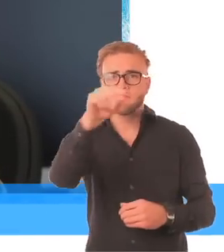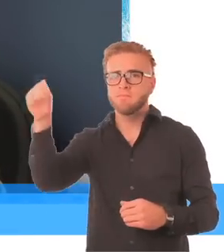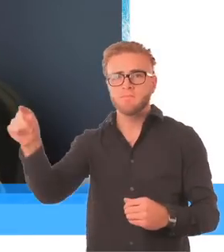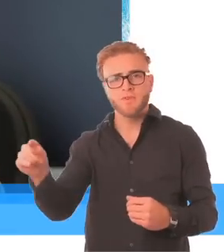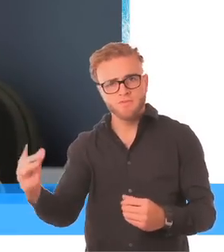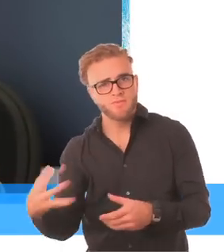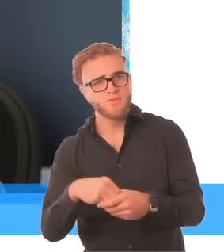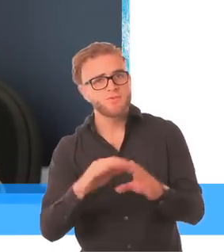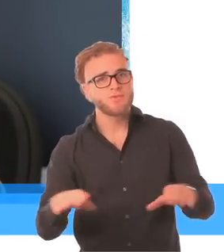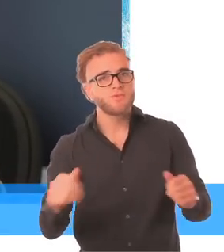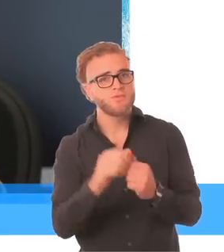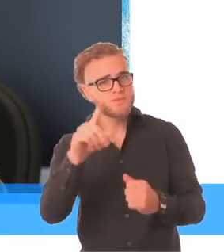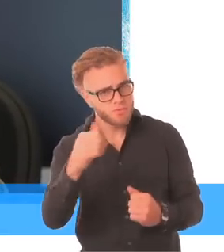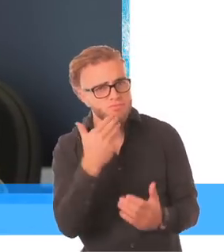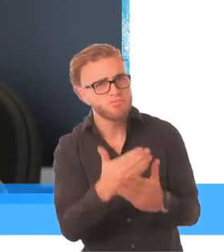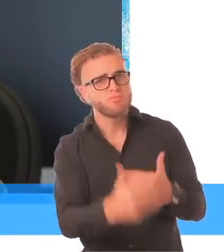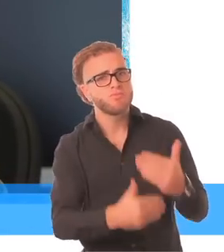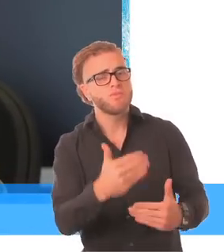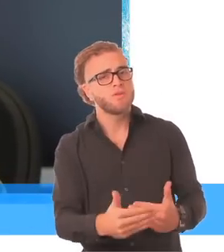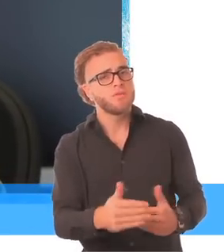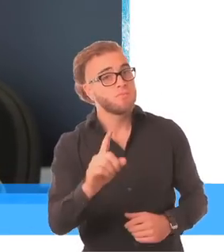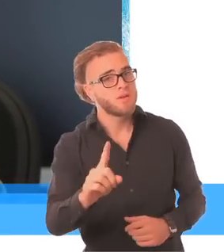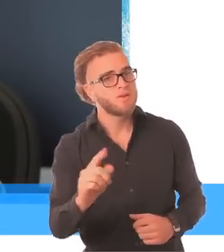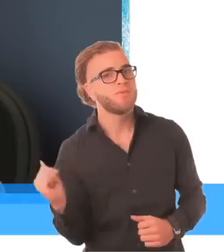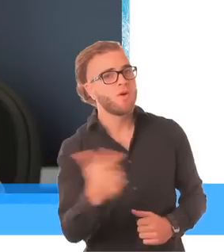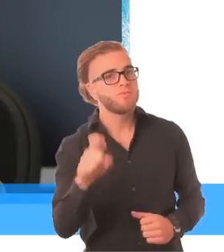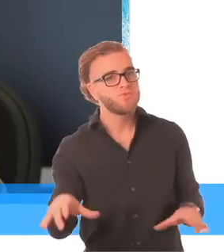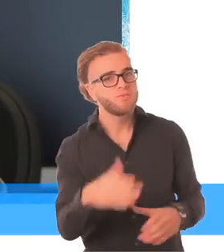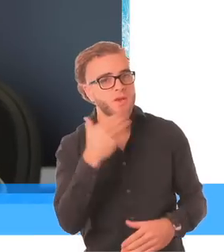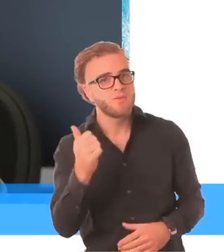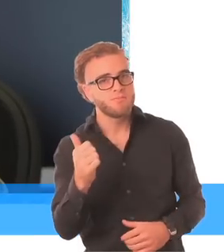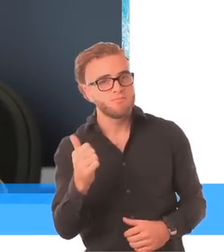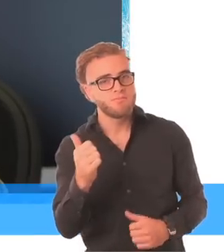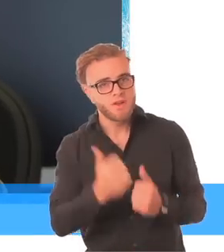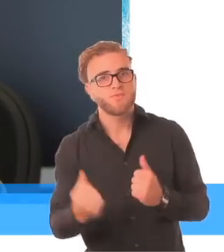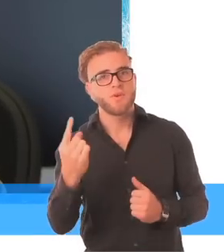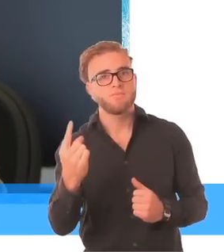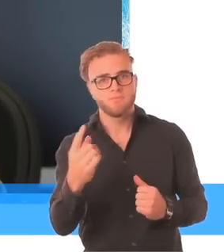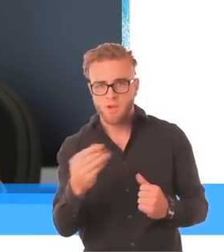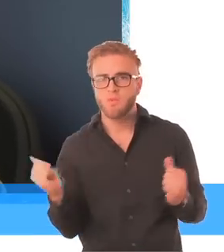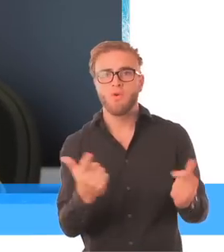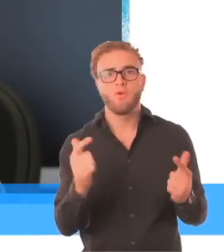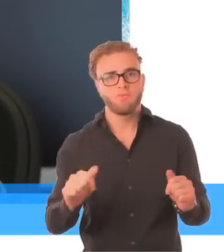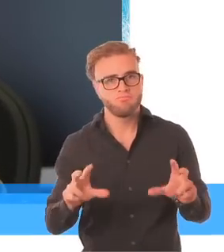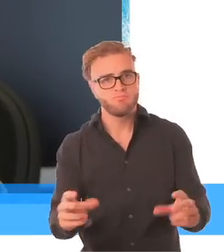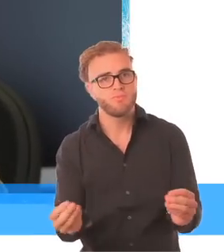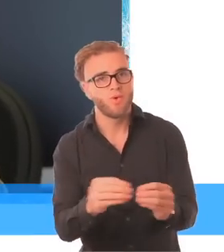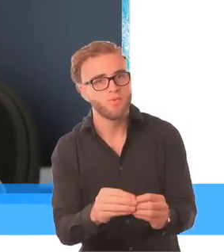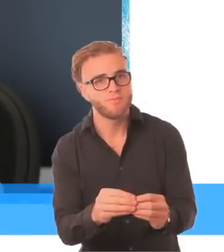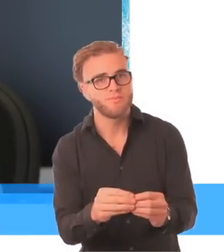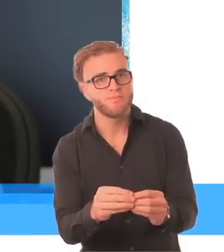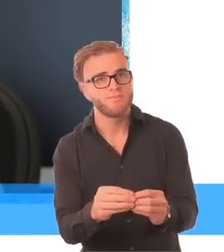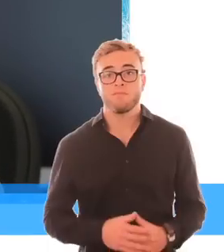country offices are making good progress on including children with disabilities. But we must all do better, every one of us, and we can